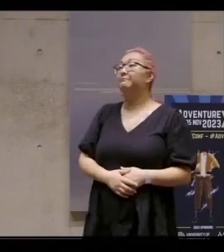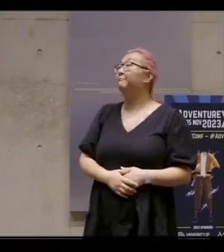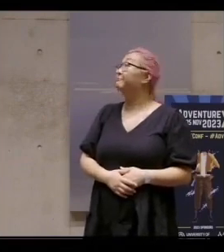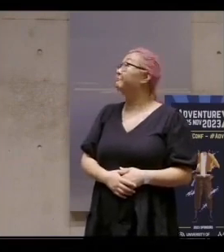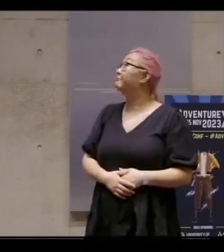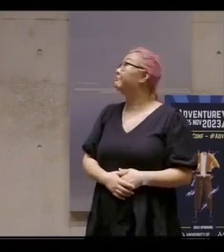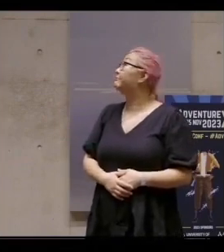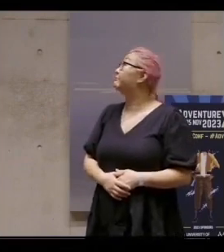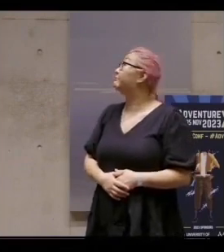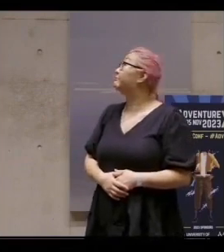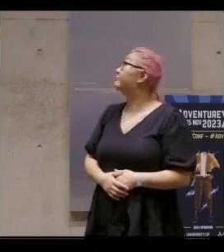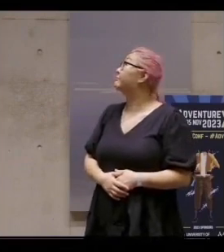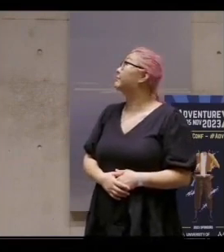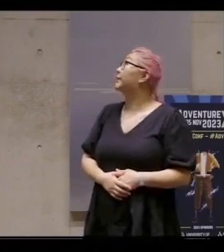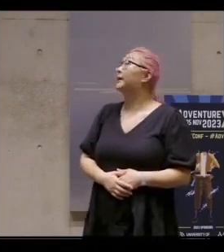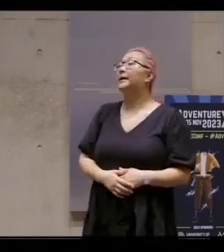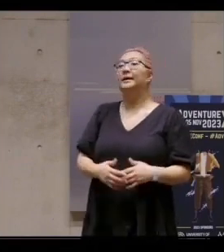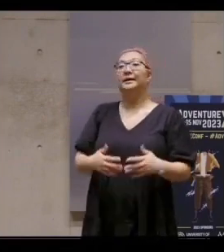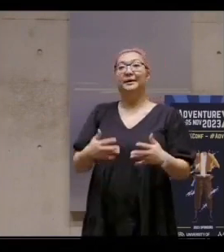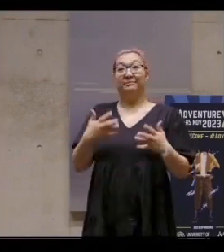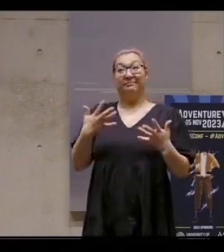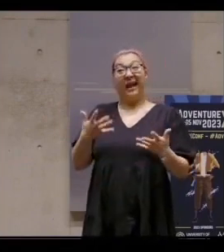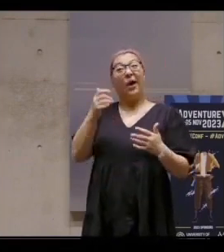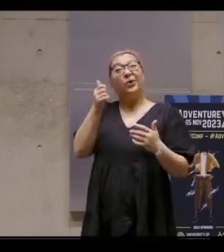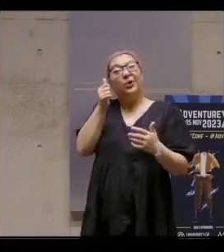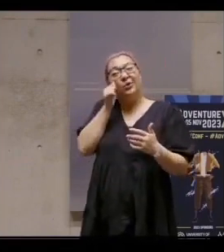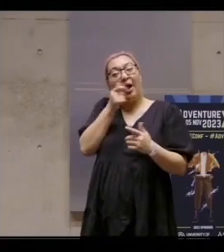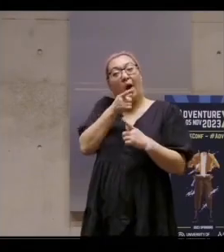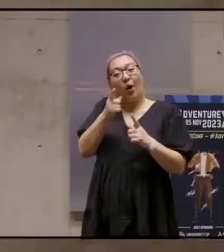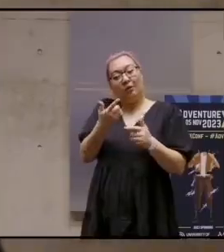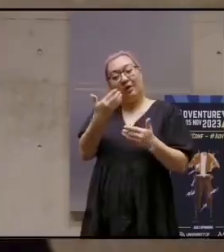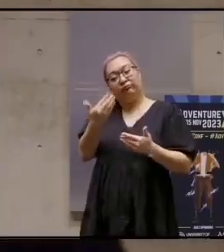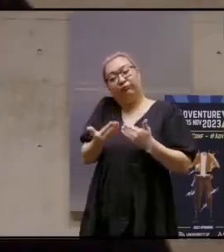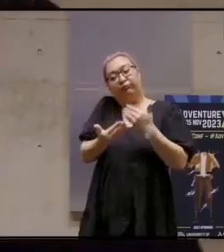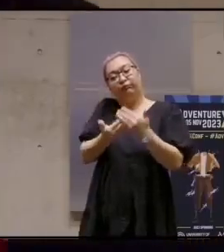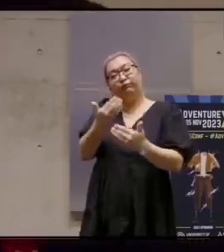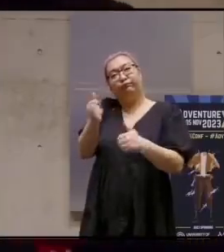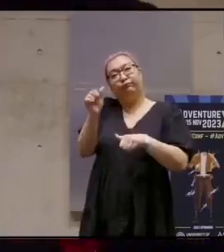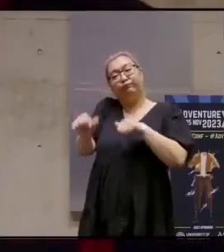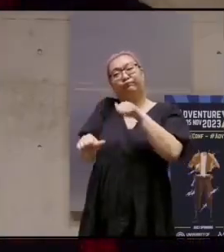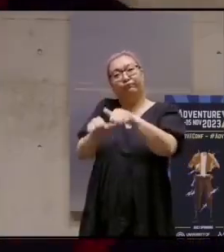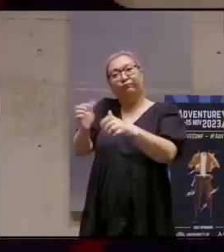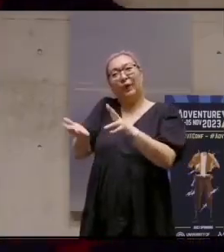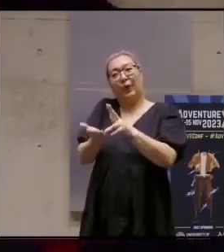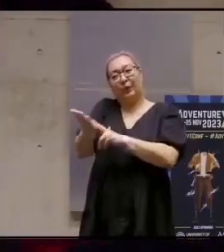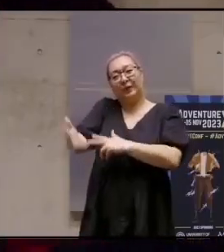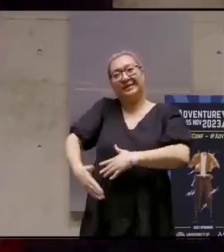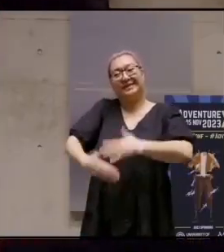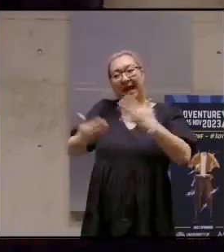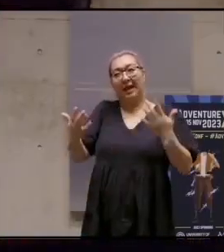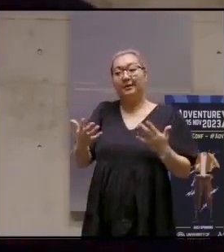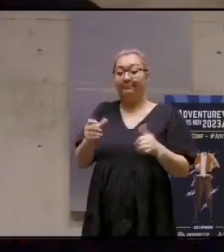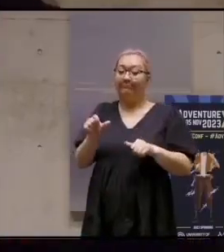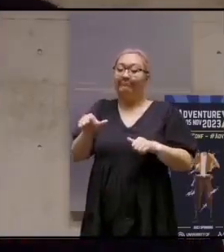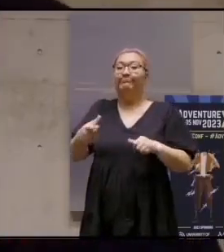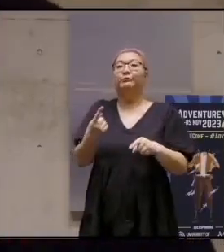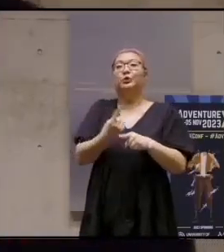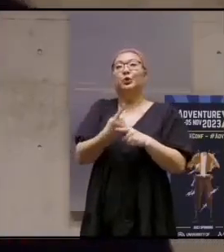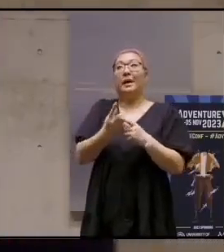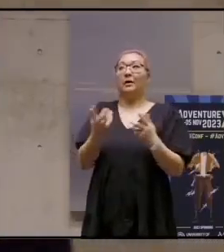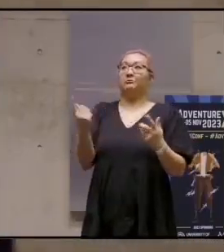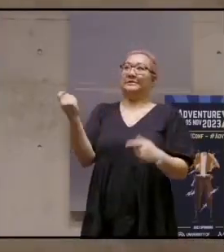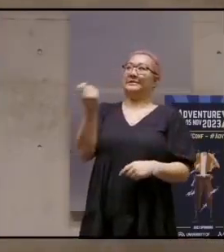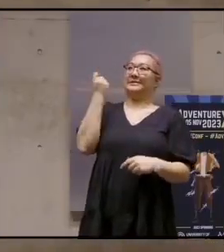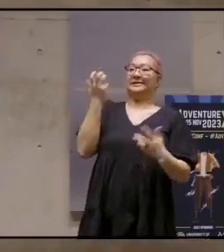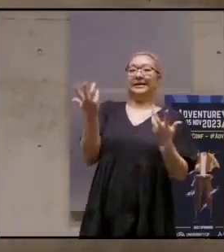let's talk about succeeding as a director. I think there's just a few things that you need to ensure, in general, a